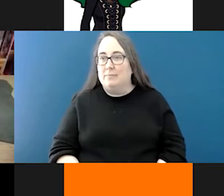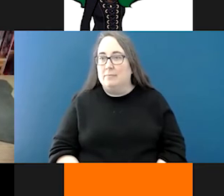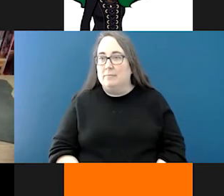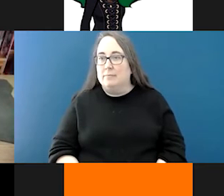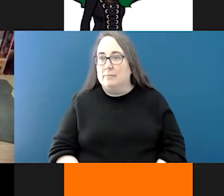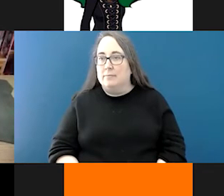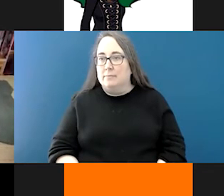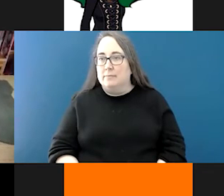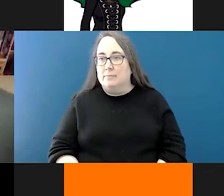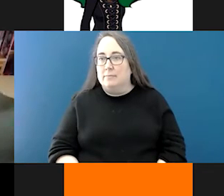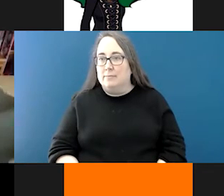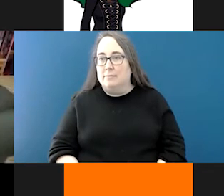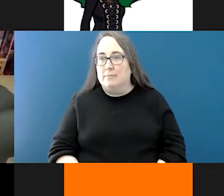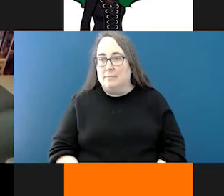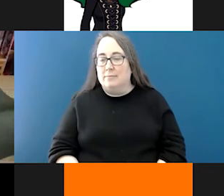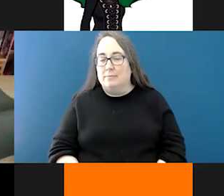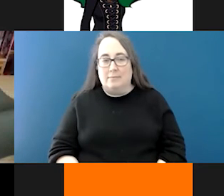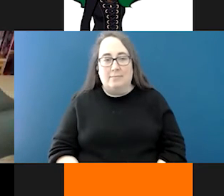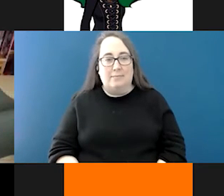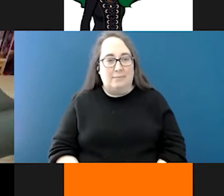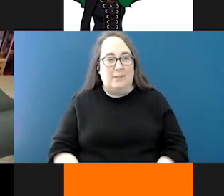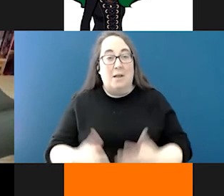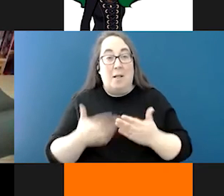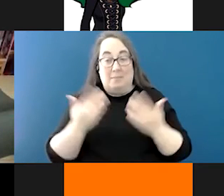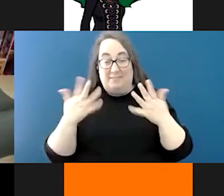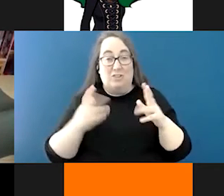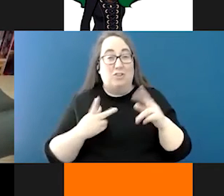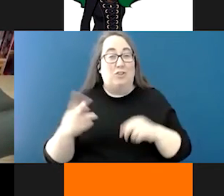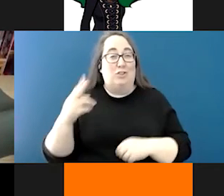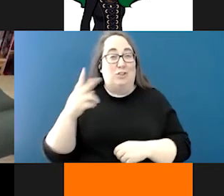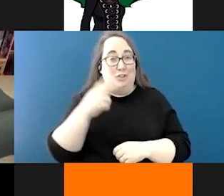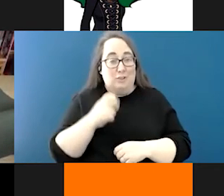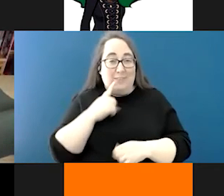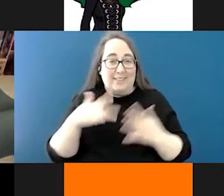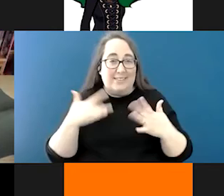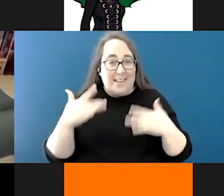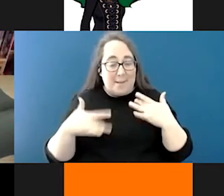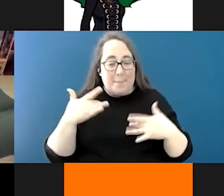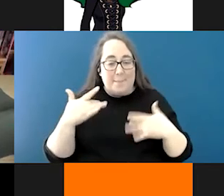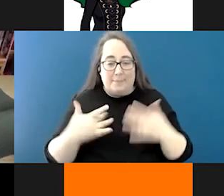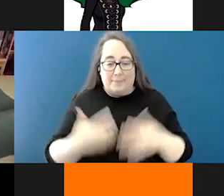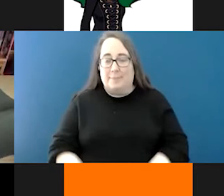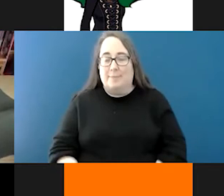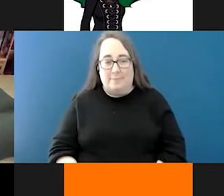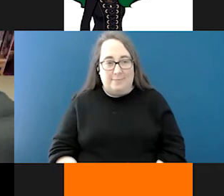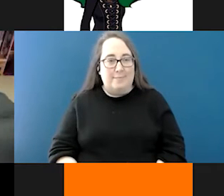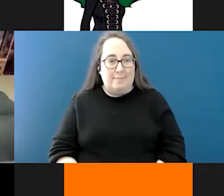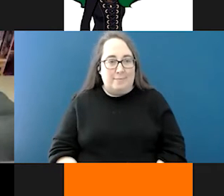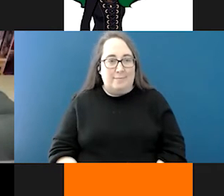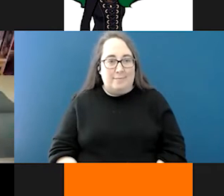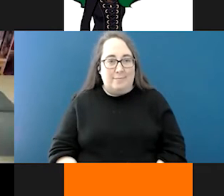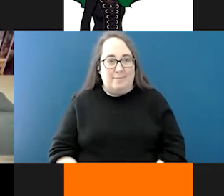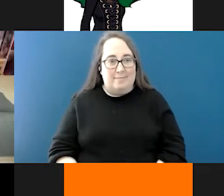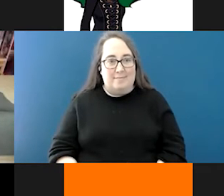All right, and we almost have it all the way cut out. I'm really excited about this. I can't wait to see how it